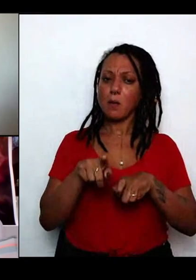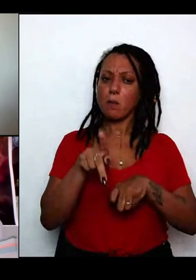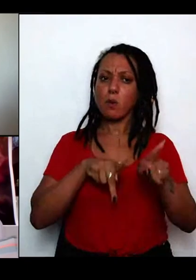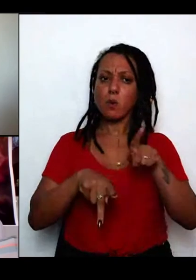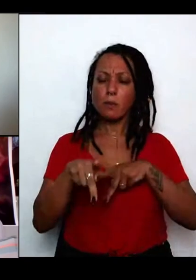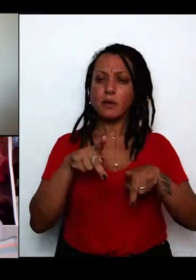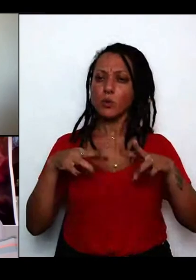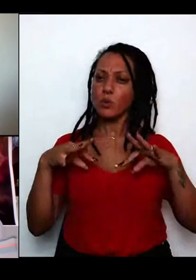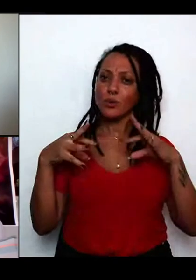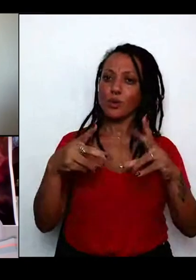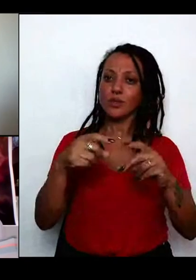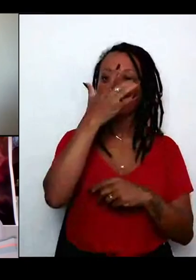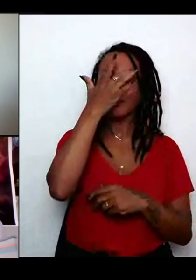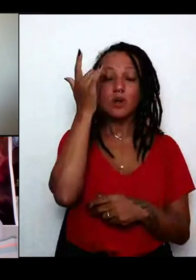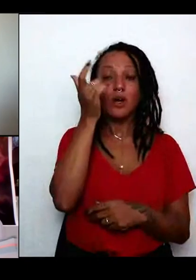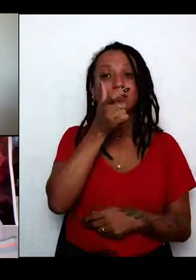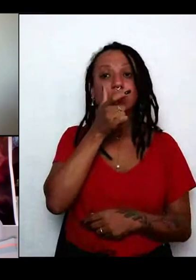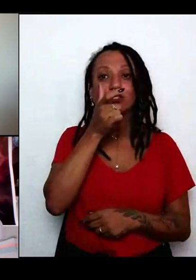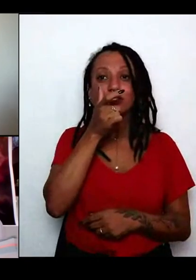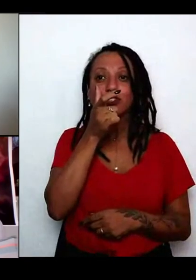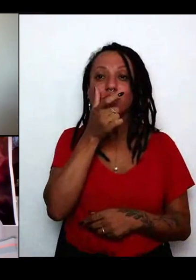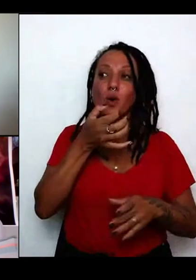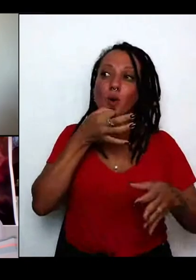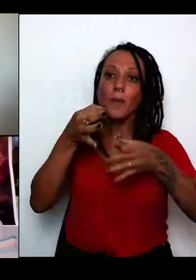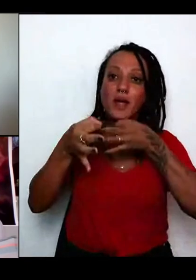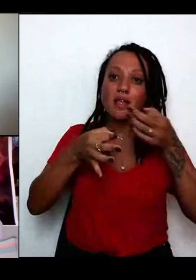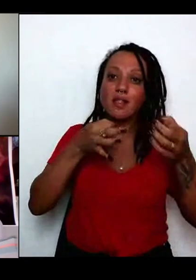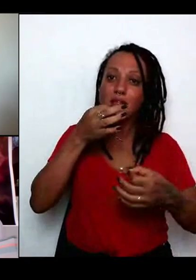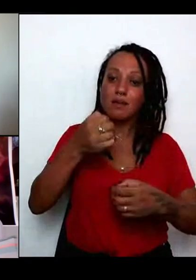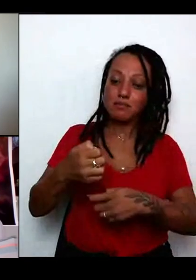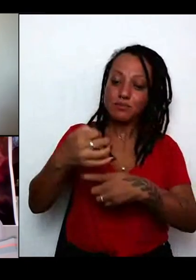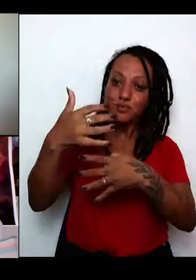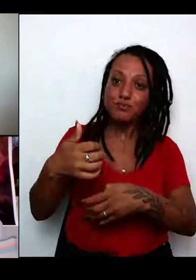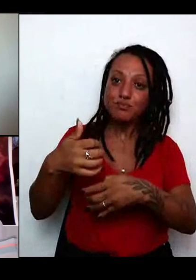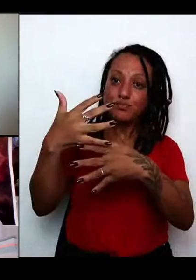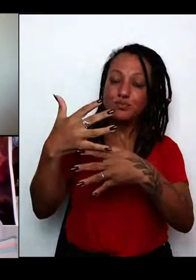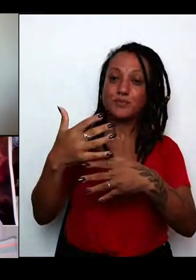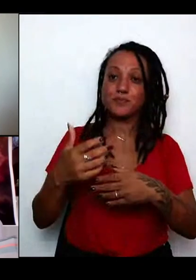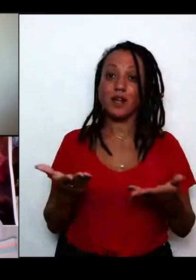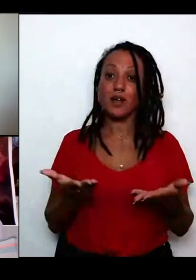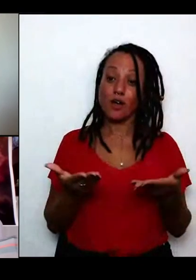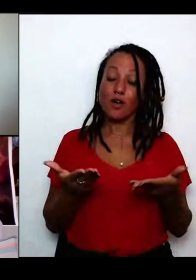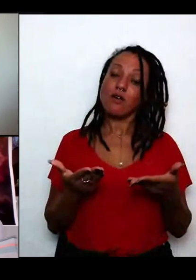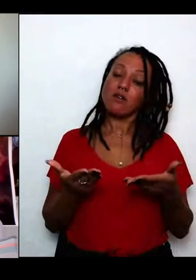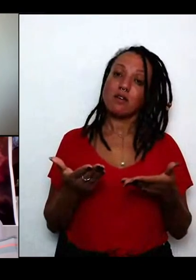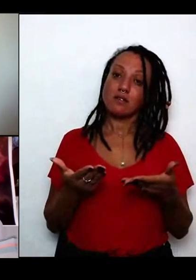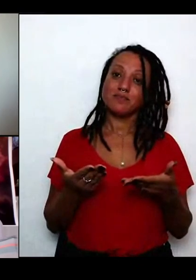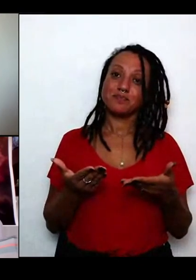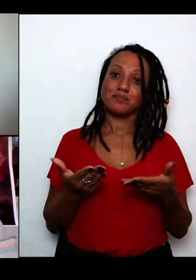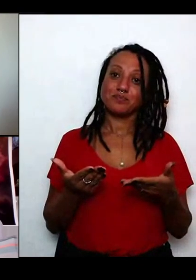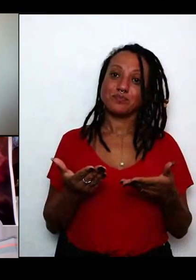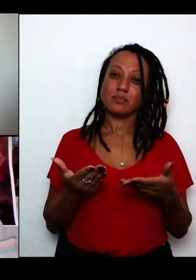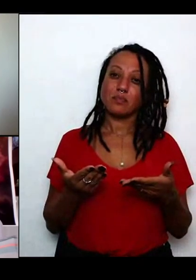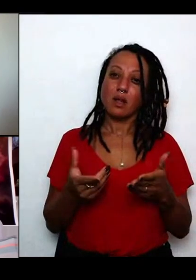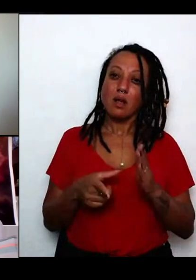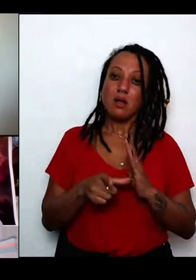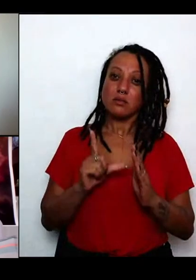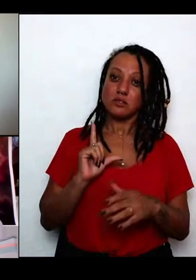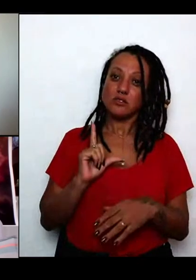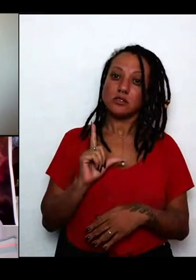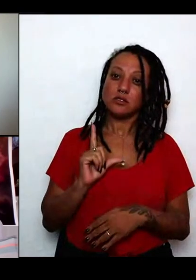attacking the company and demanding various commentatitis is considerations foreign